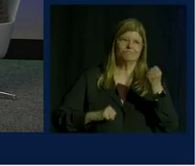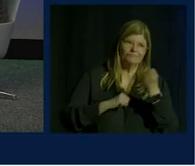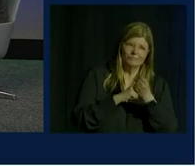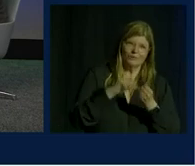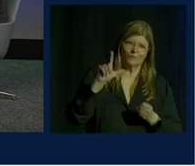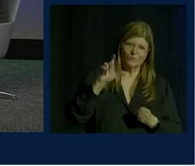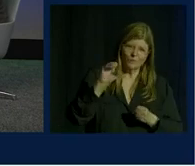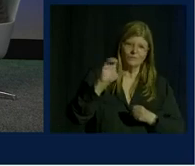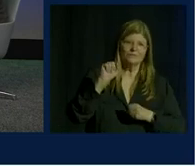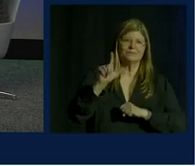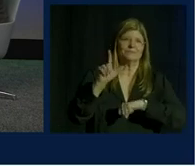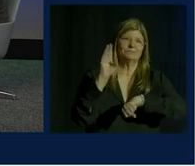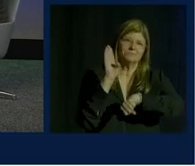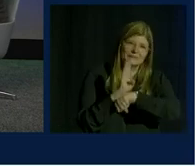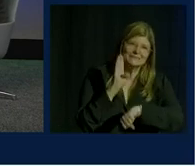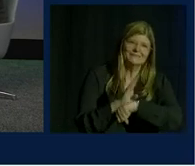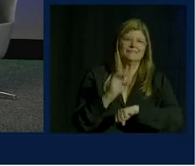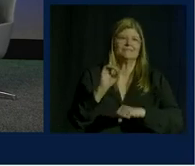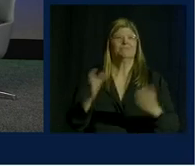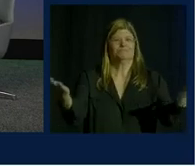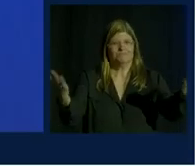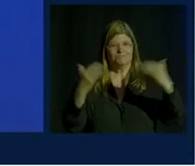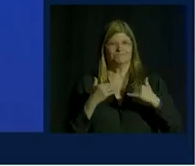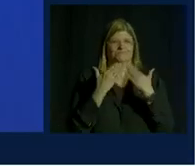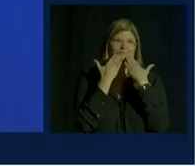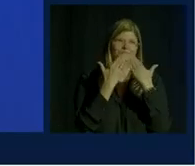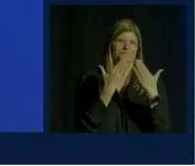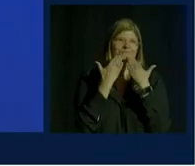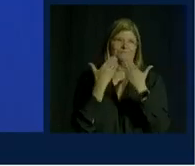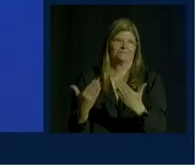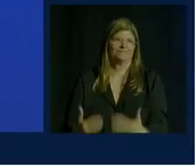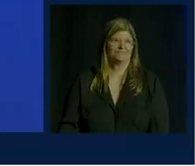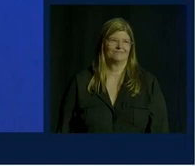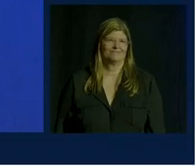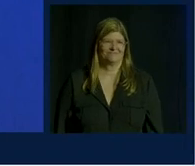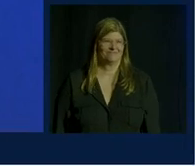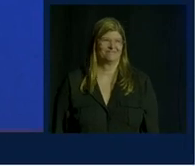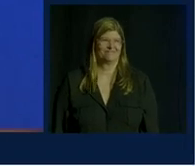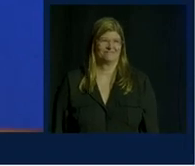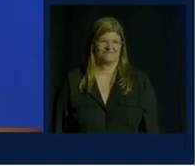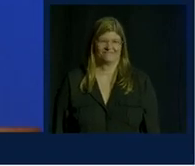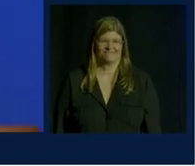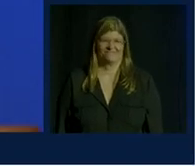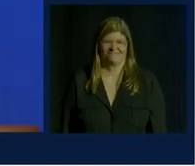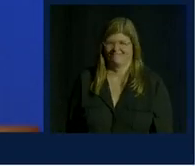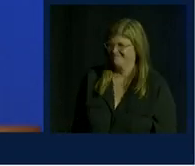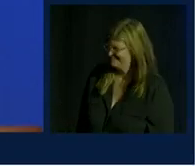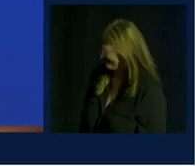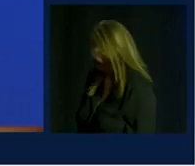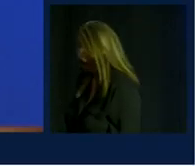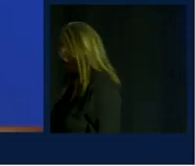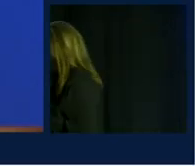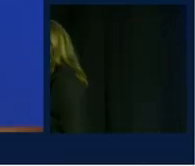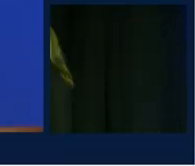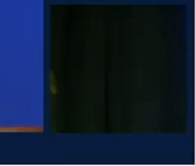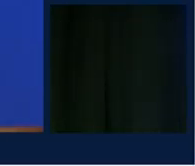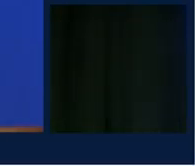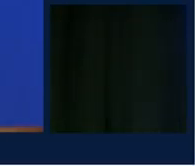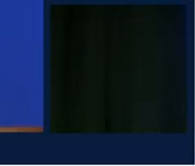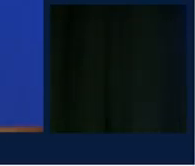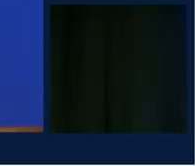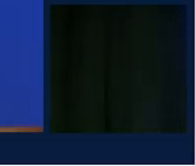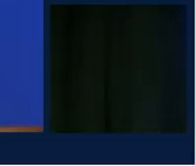you so much. Please welcome to the stage the Deputy Mayor for Planning and Economic Development, John Falchicchio. Thank